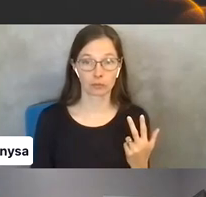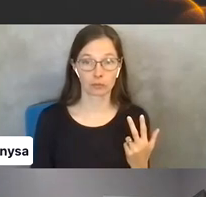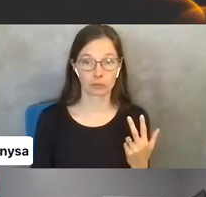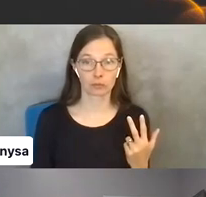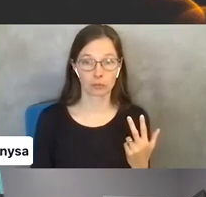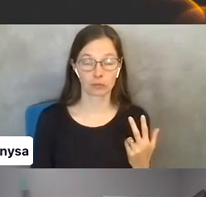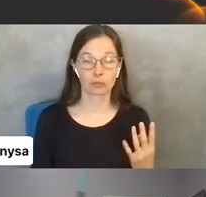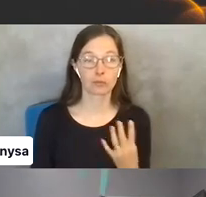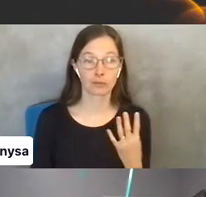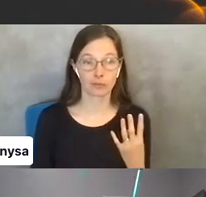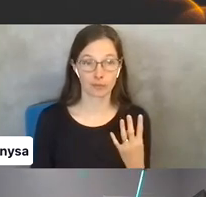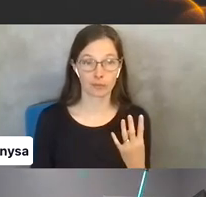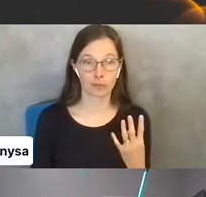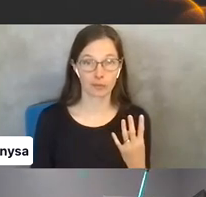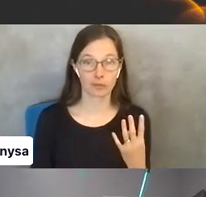We go 4.